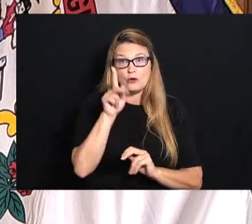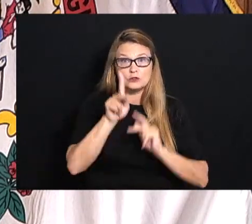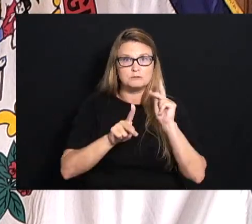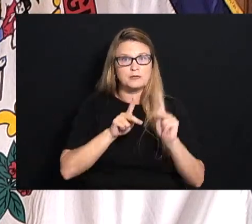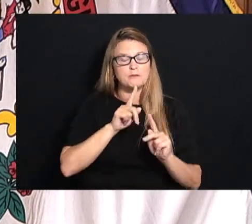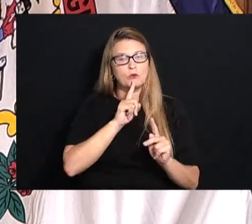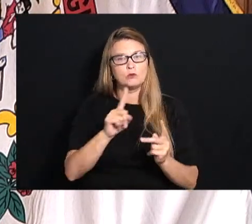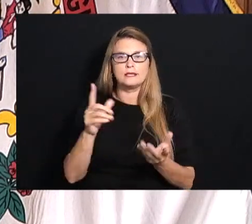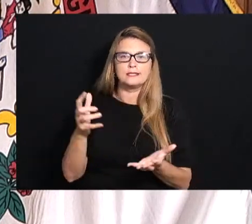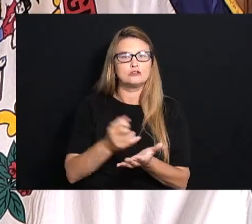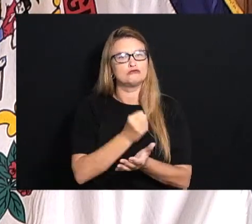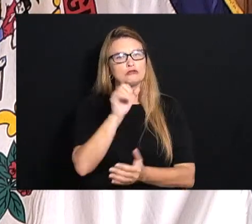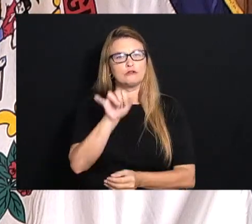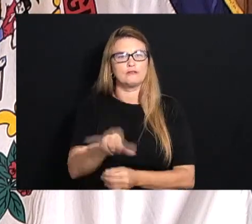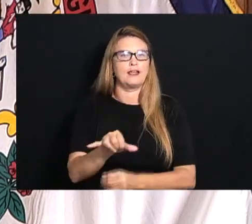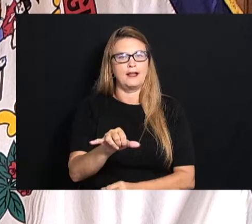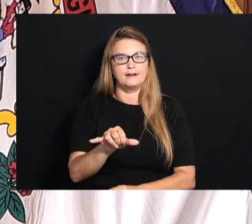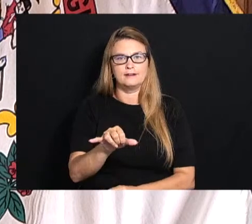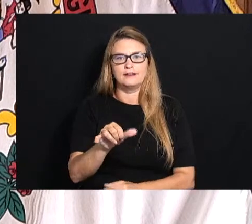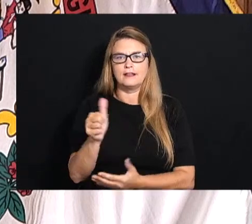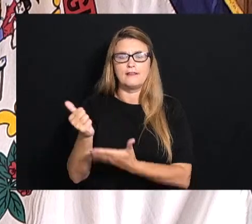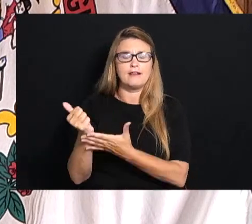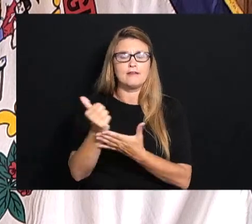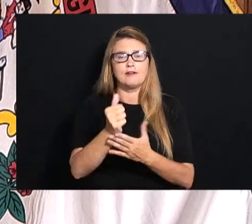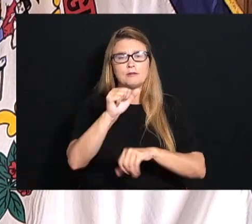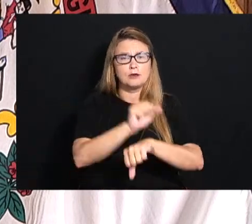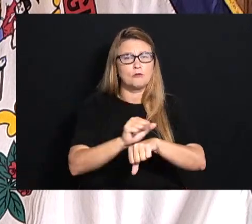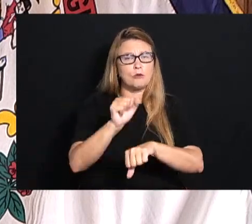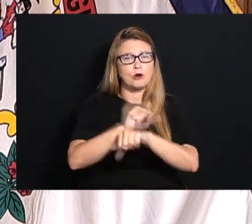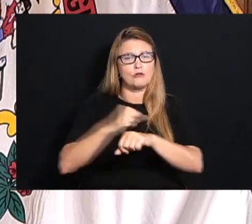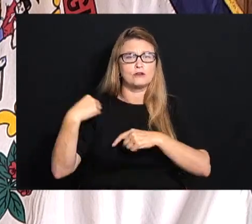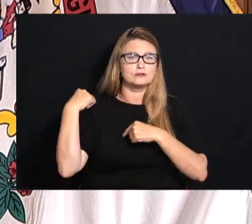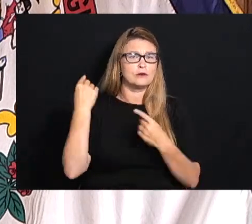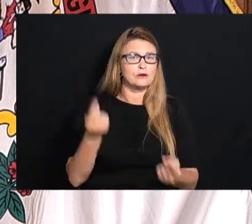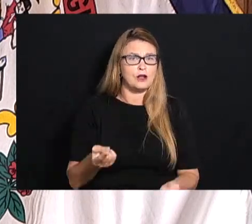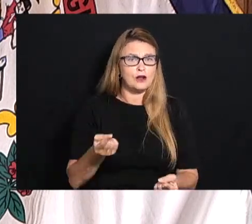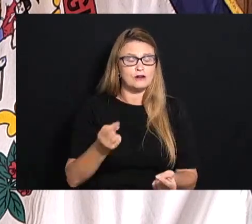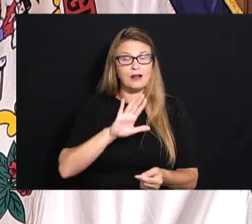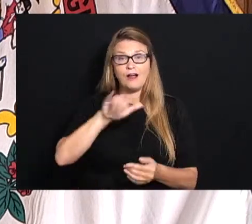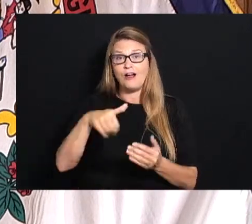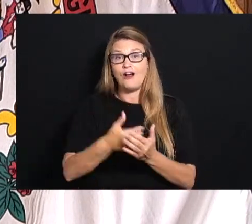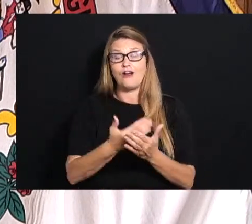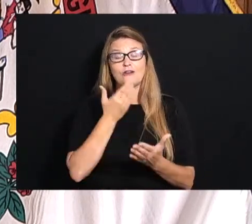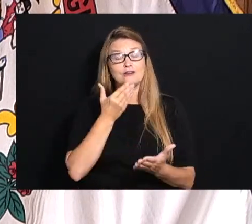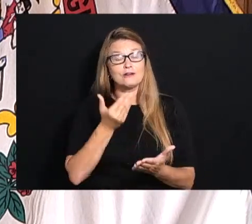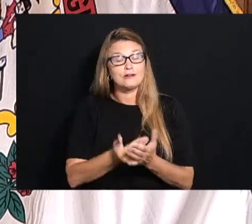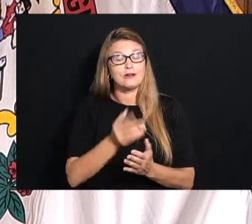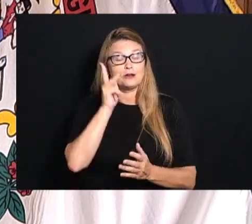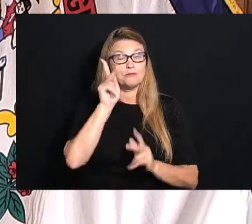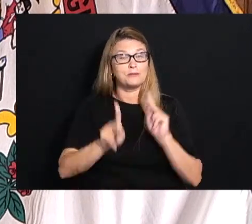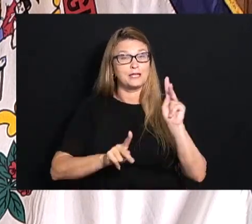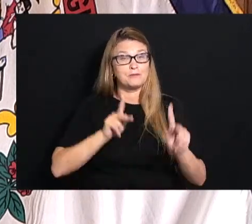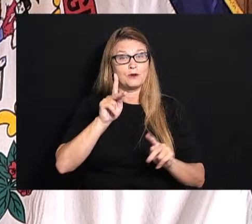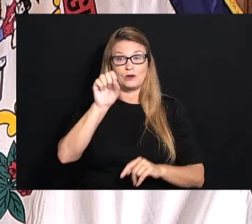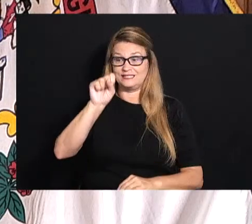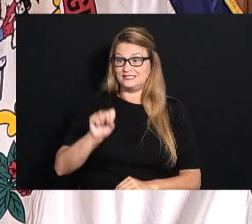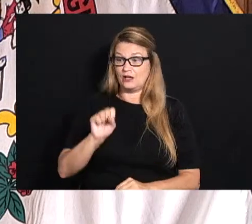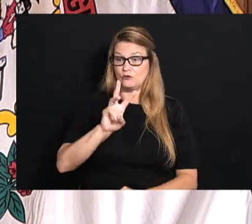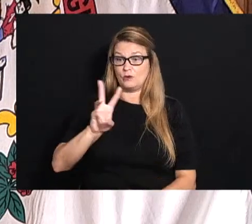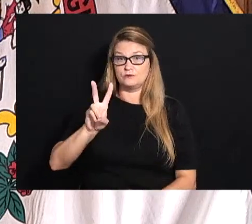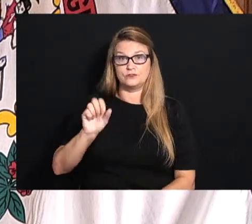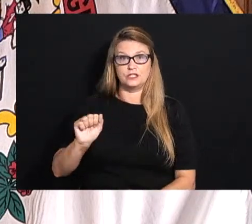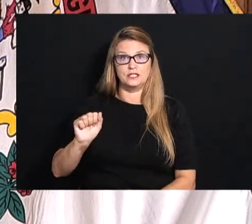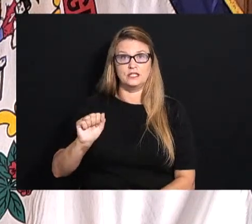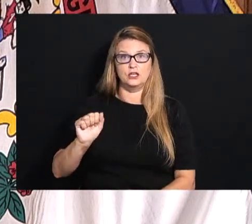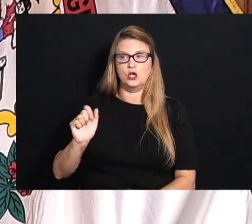have given so much. I mean, you just think about the good people of Southern West Virginia that fueled us in